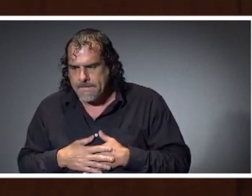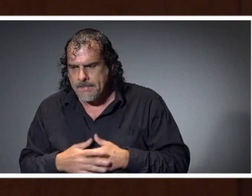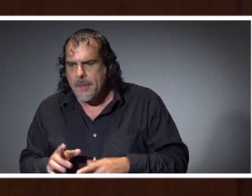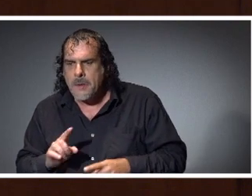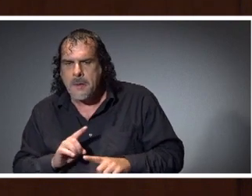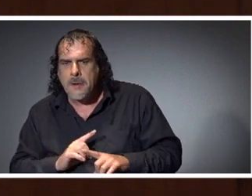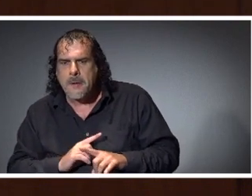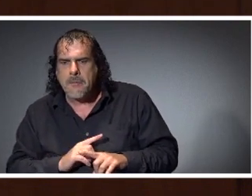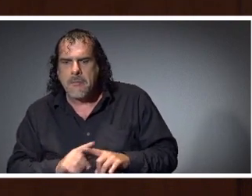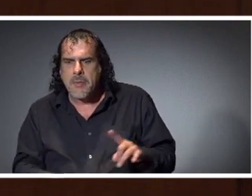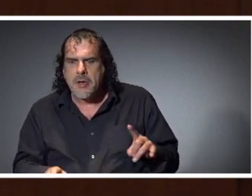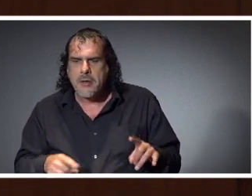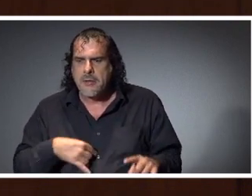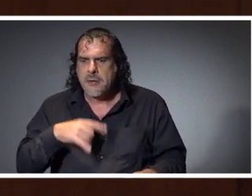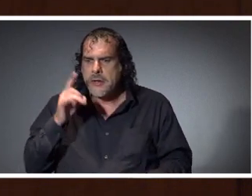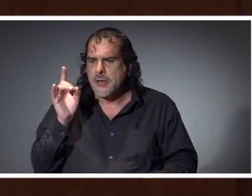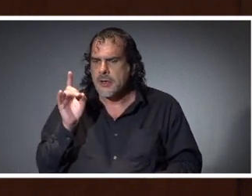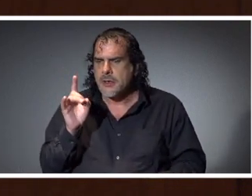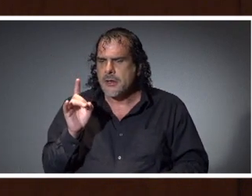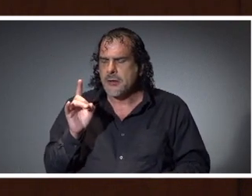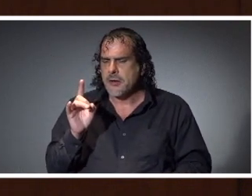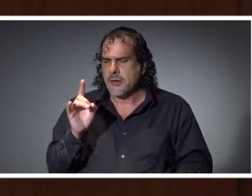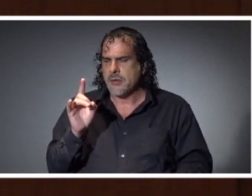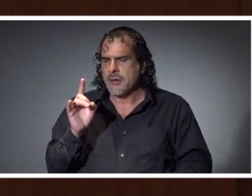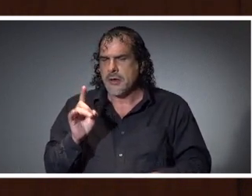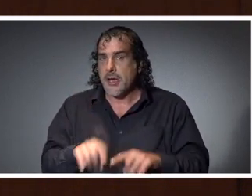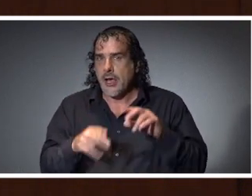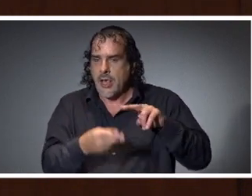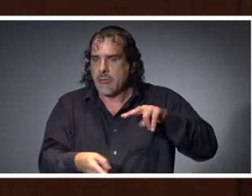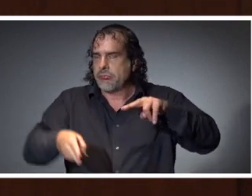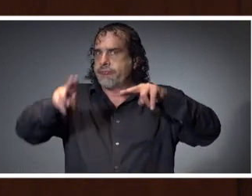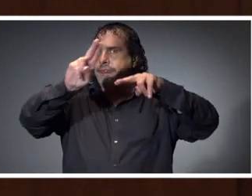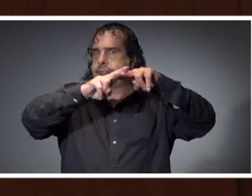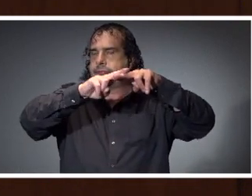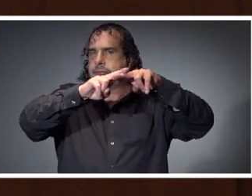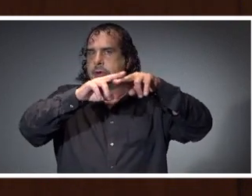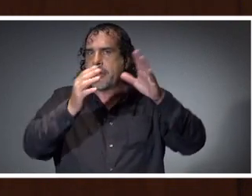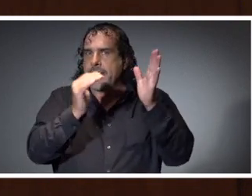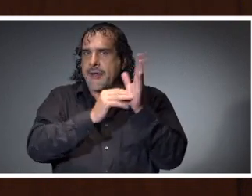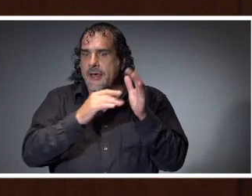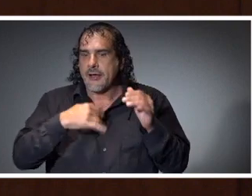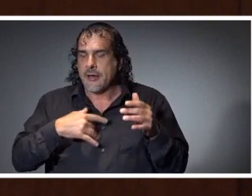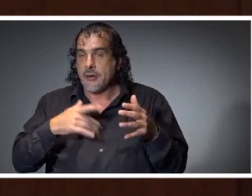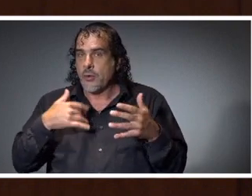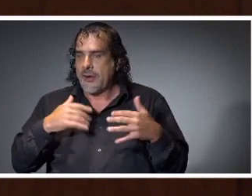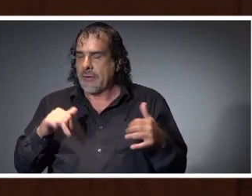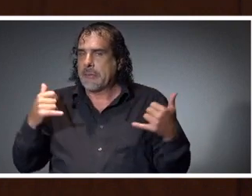We don't really need to let that erode because we are facing a monumental challenge with schools and now colleges